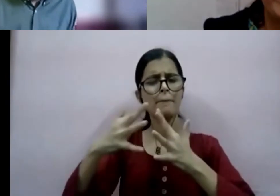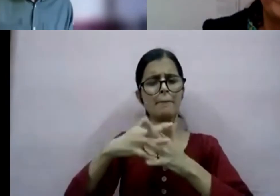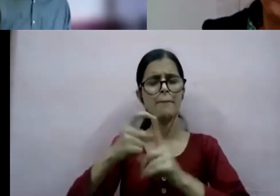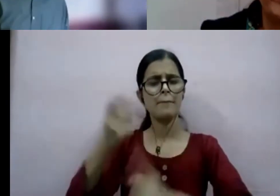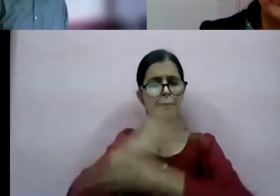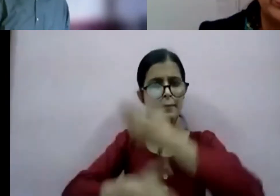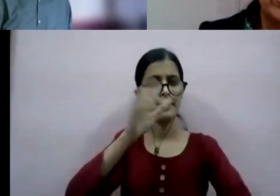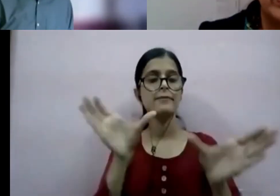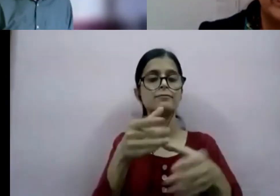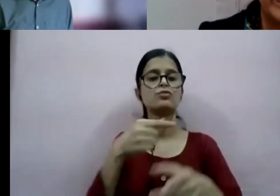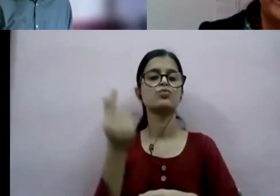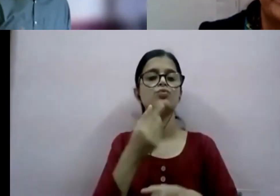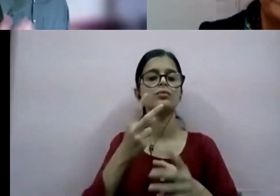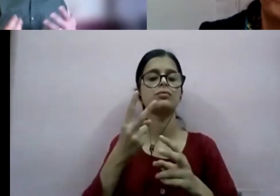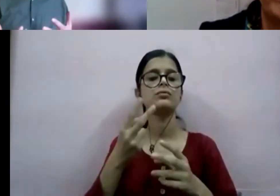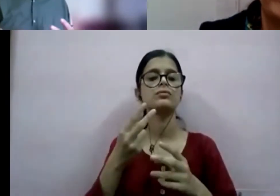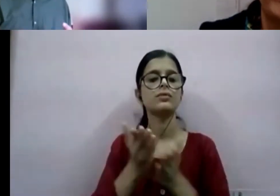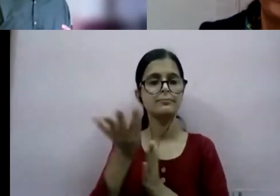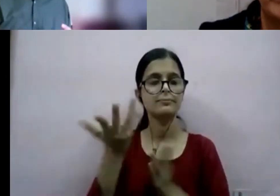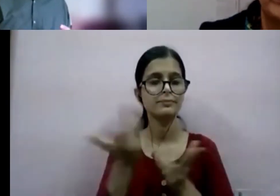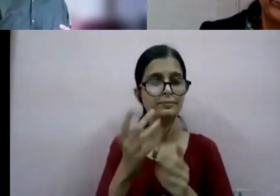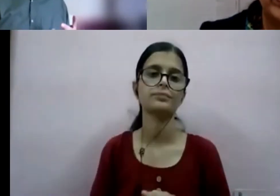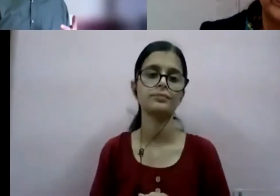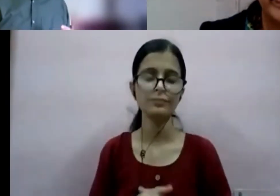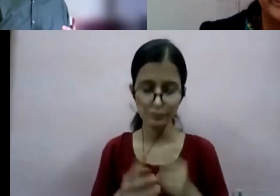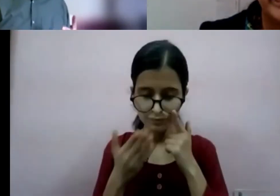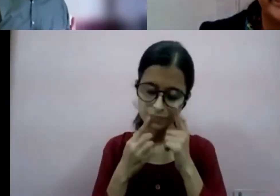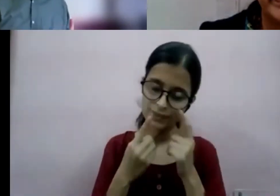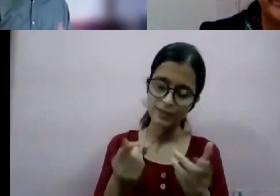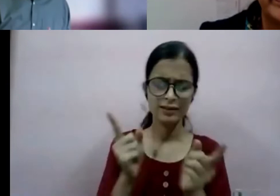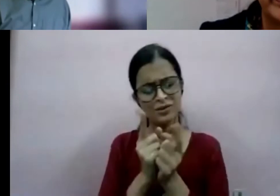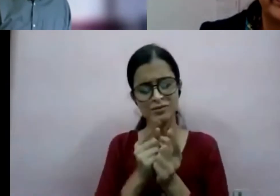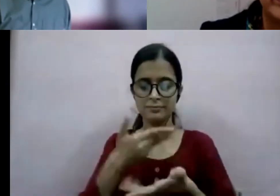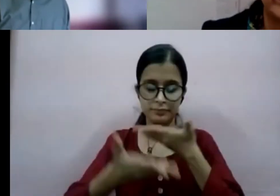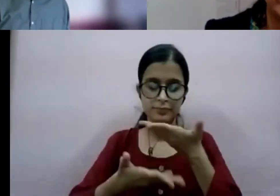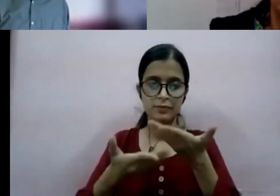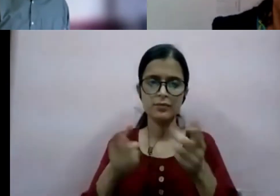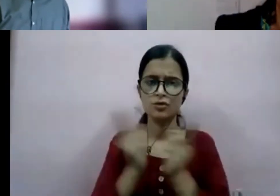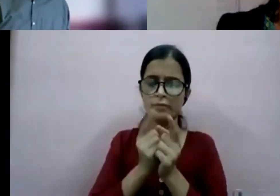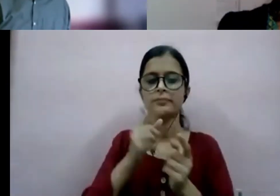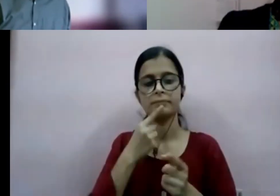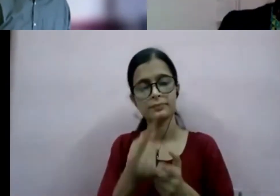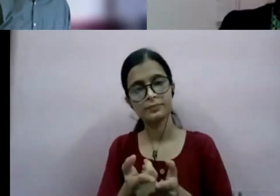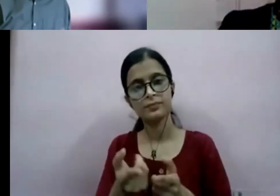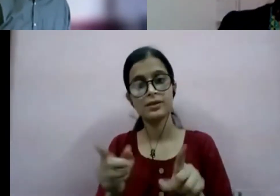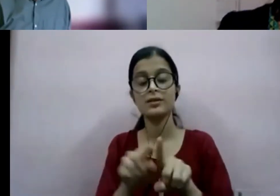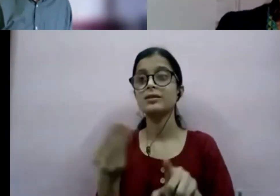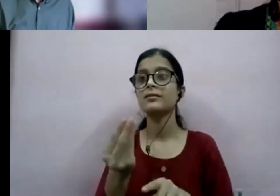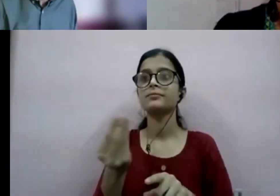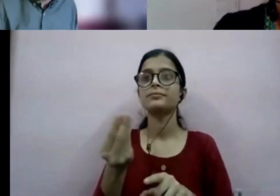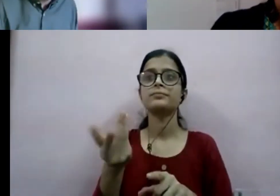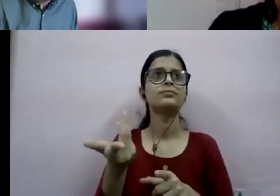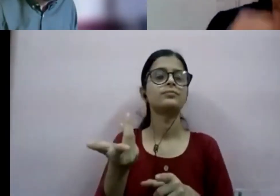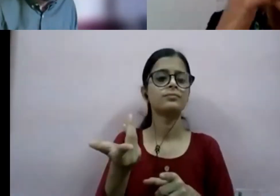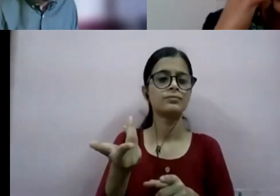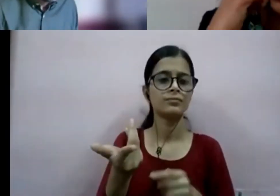is very interesting, isn't it? This notion of reflexivity. And of course, we have to be reflexive, we have to be aware of our position, and we have to take account